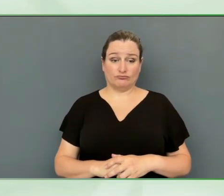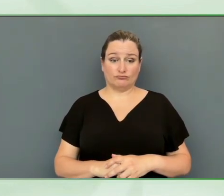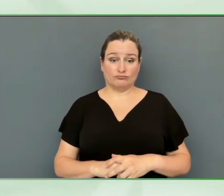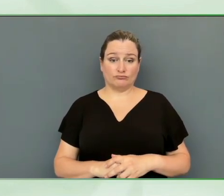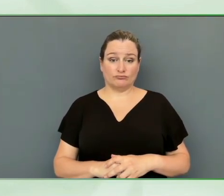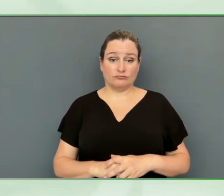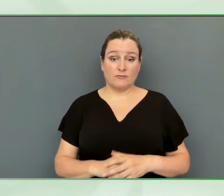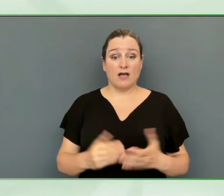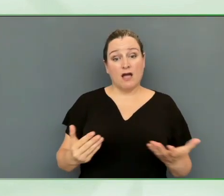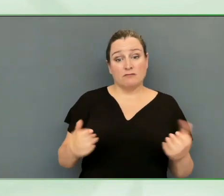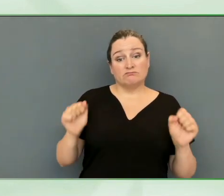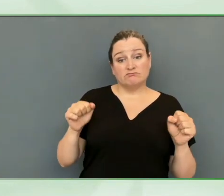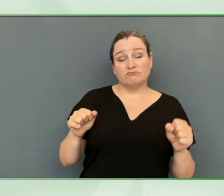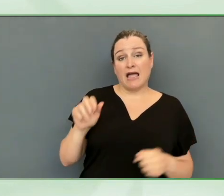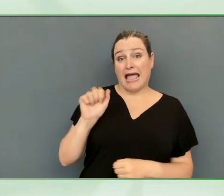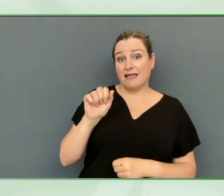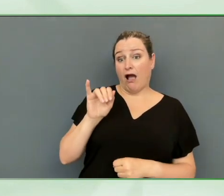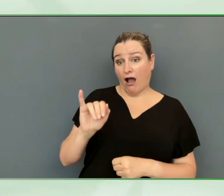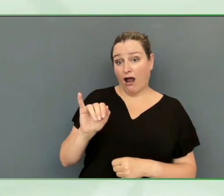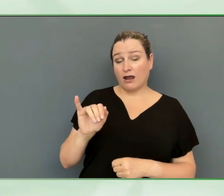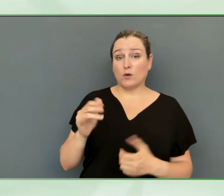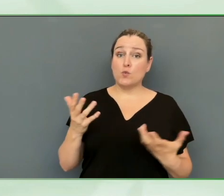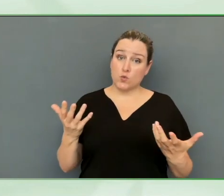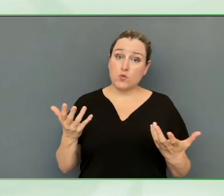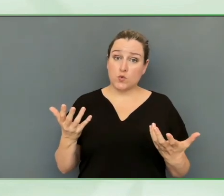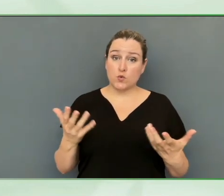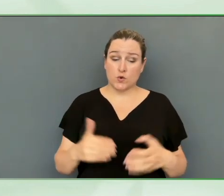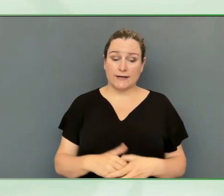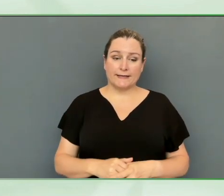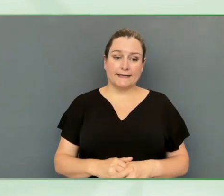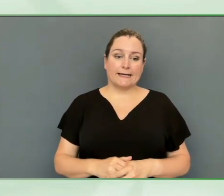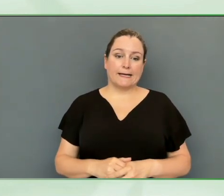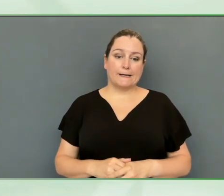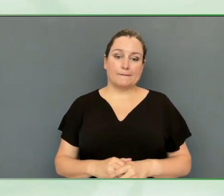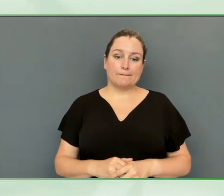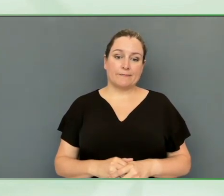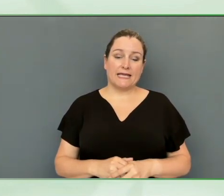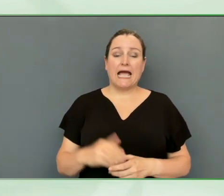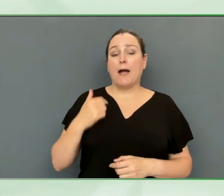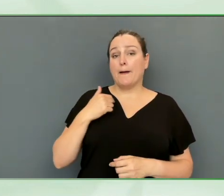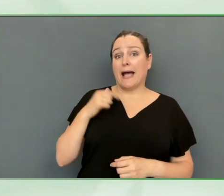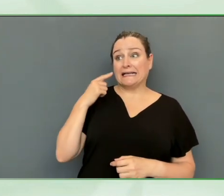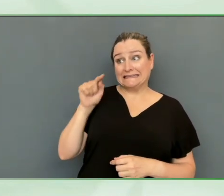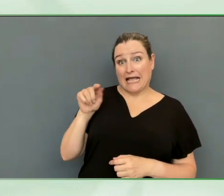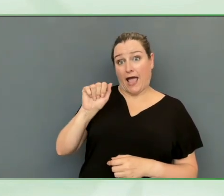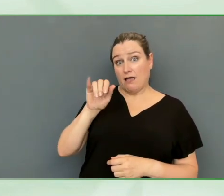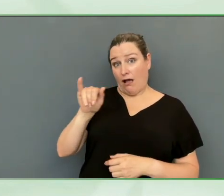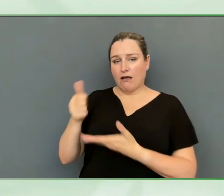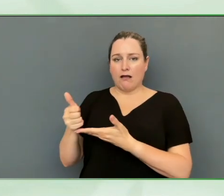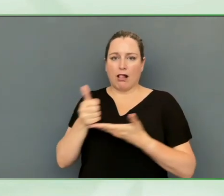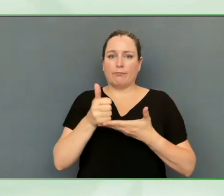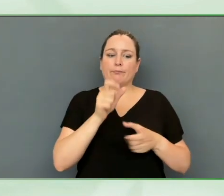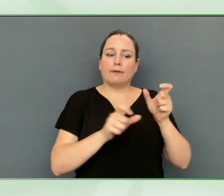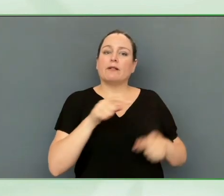I see some examples of people, for example, who are dyslexic, who use this, and certainly are much more effective and